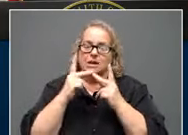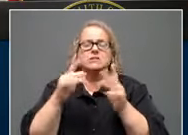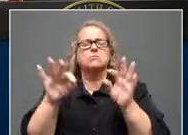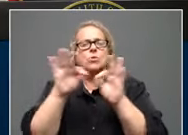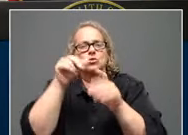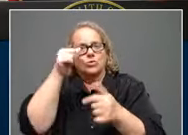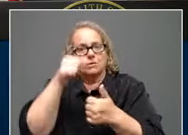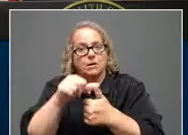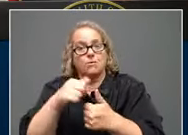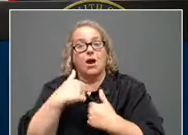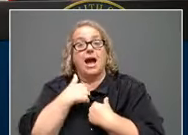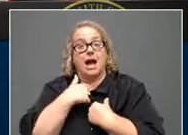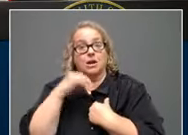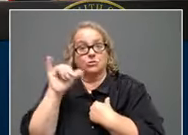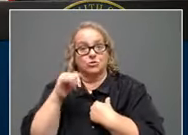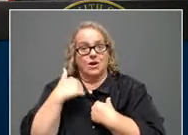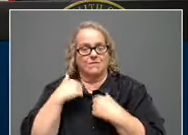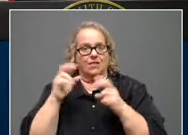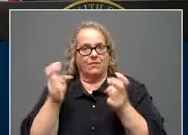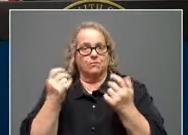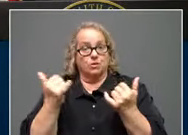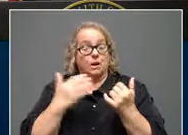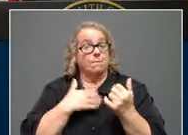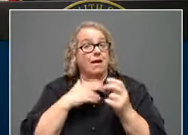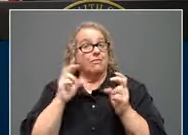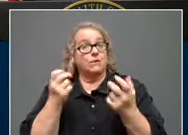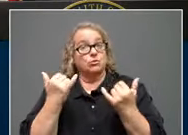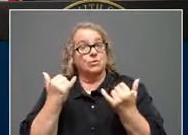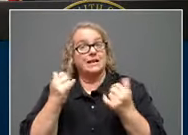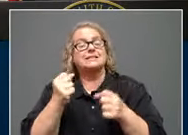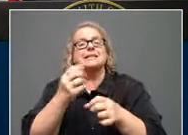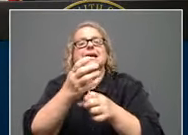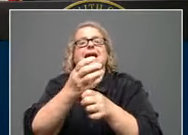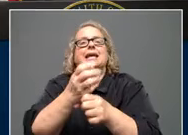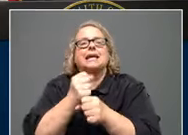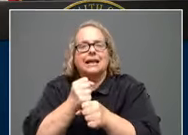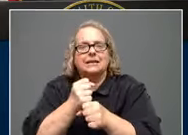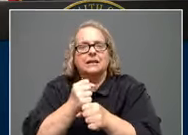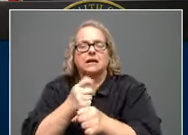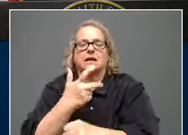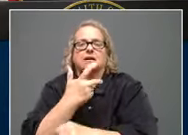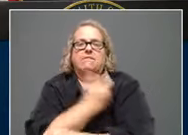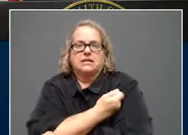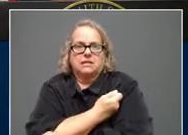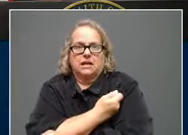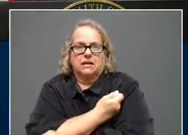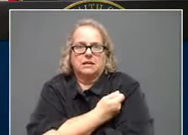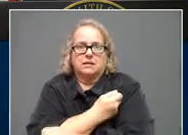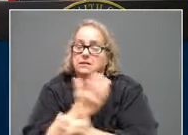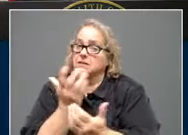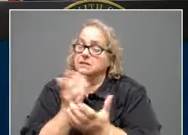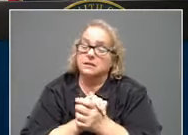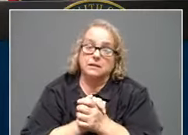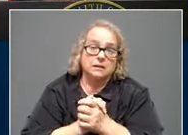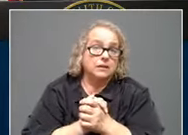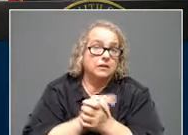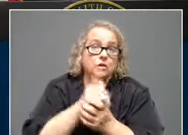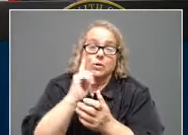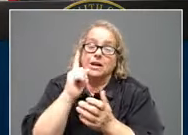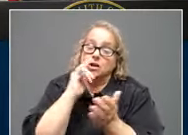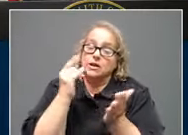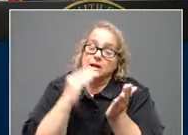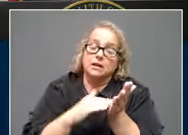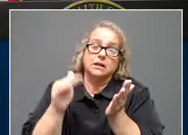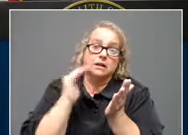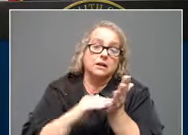have a theme today. My theme today is get vaccinated. You're going to hear this again and again